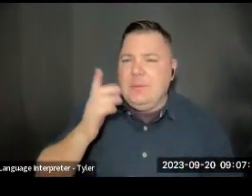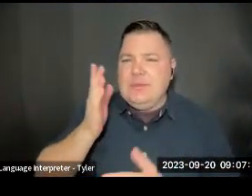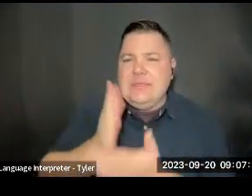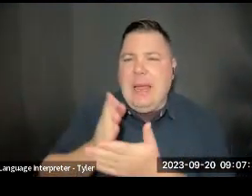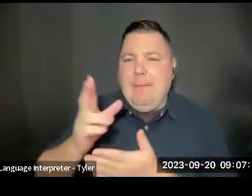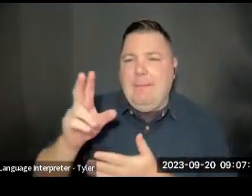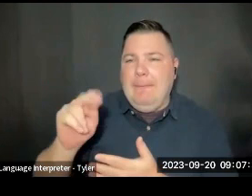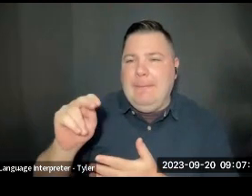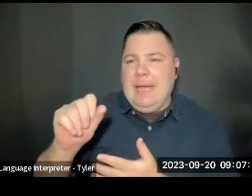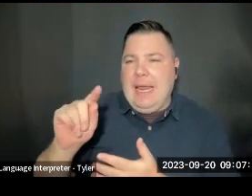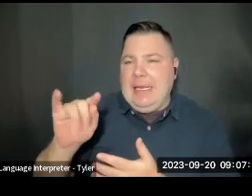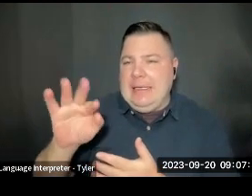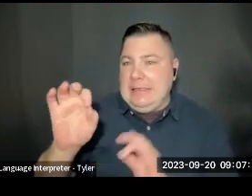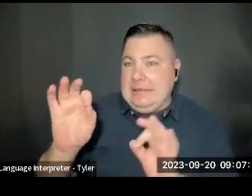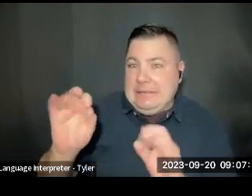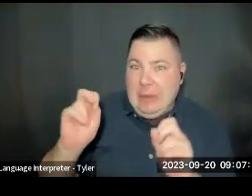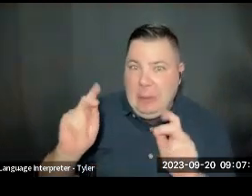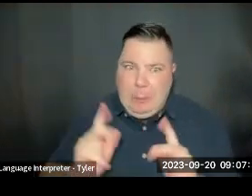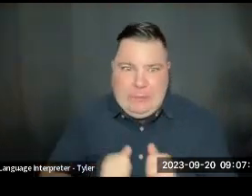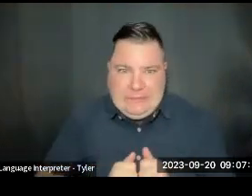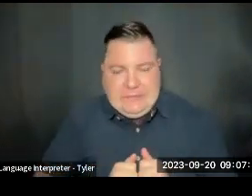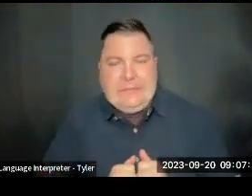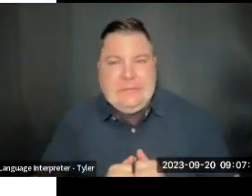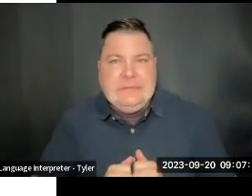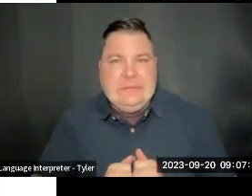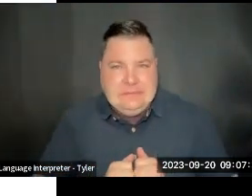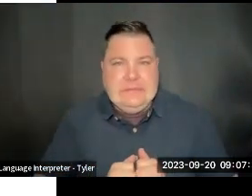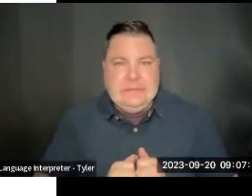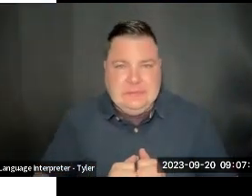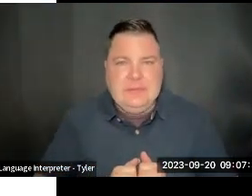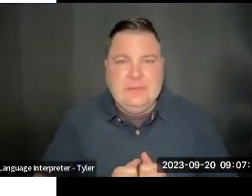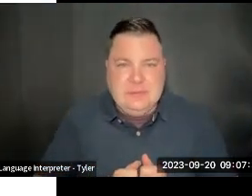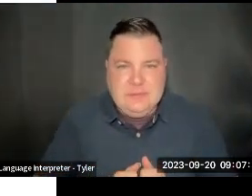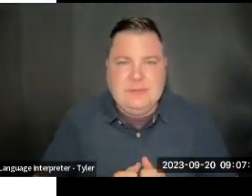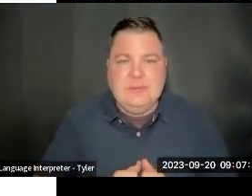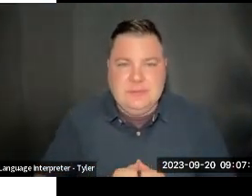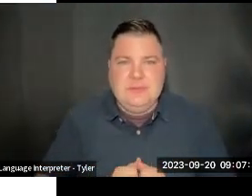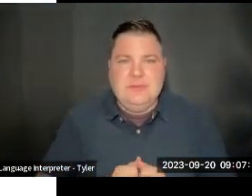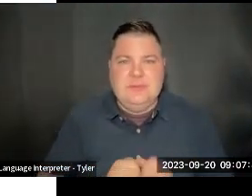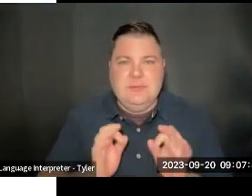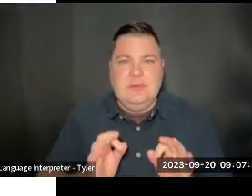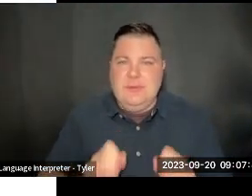that that's okay. I'm going to go ahead and get my screen up